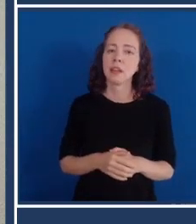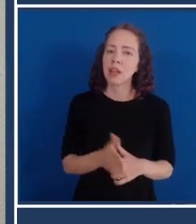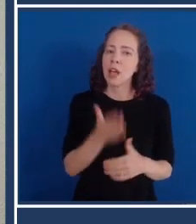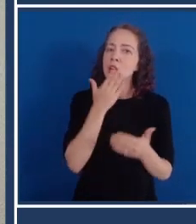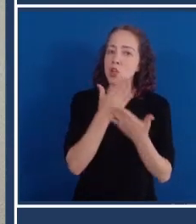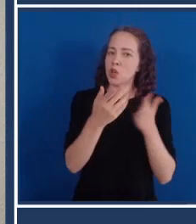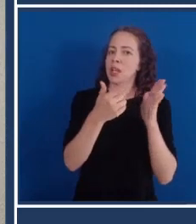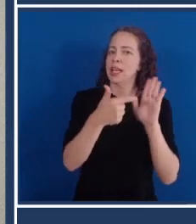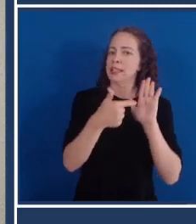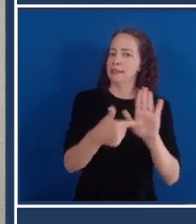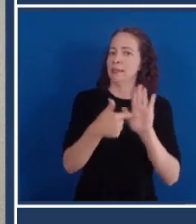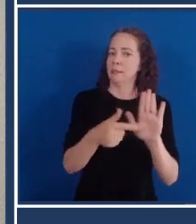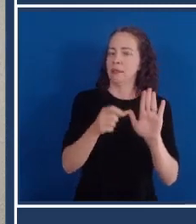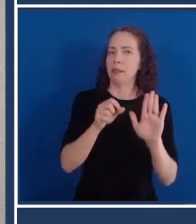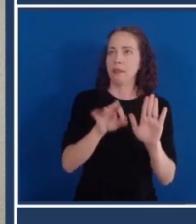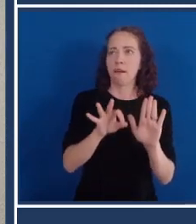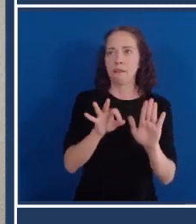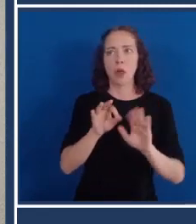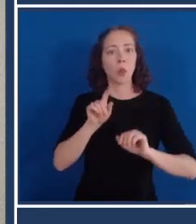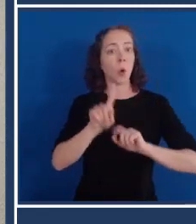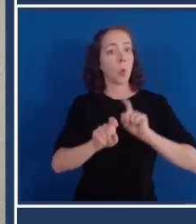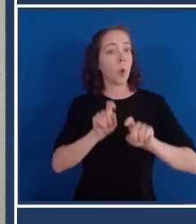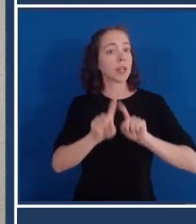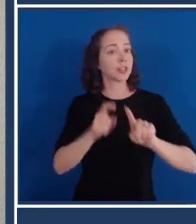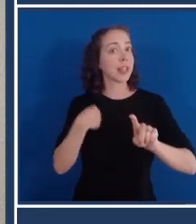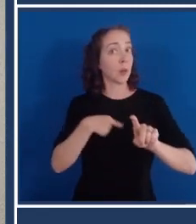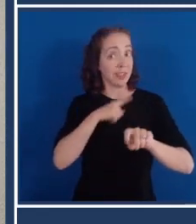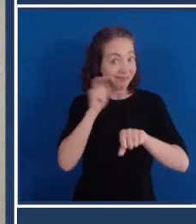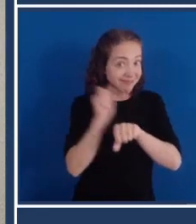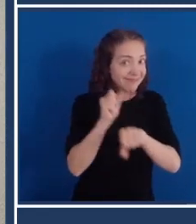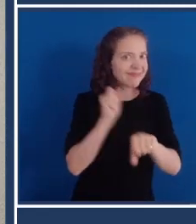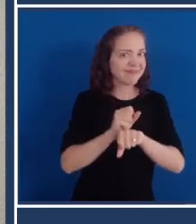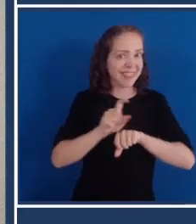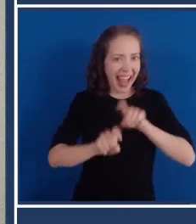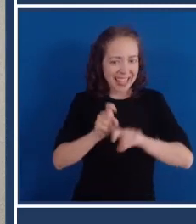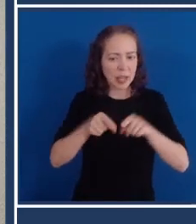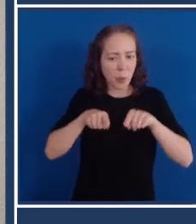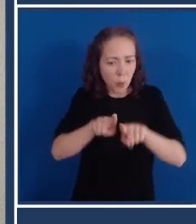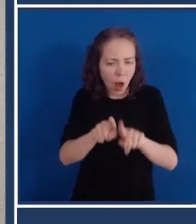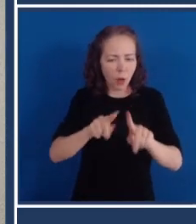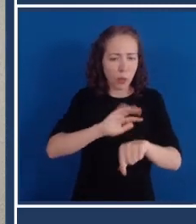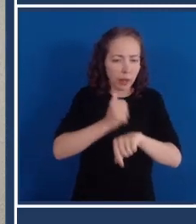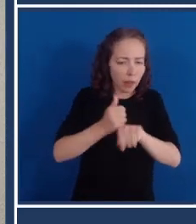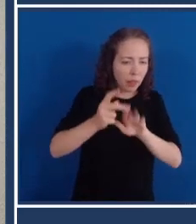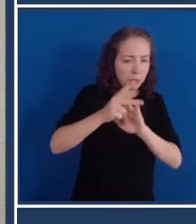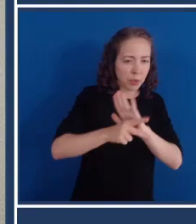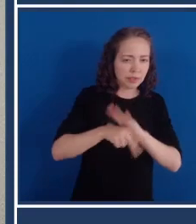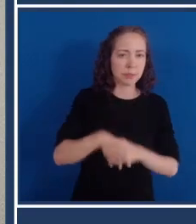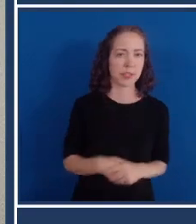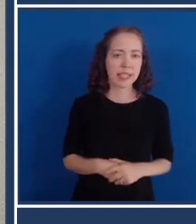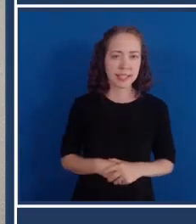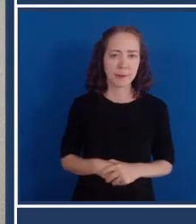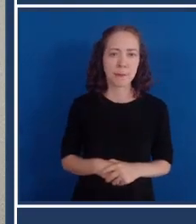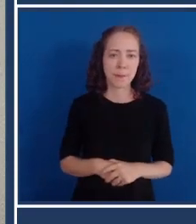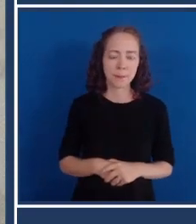the kinds of questions that we're actually asking in practice when we put these principles to work.